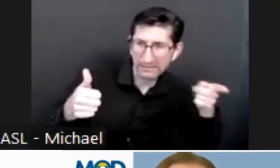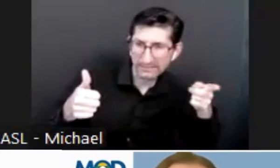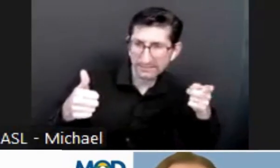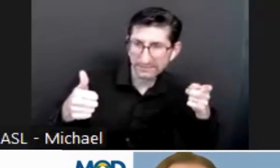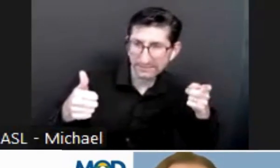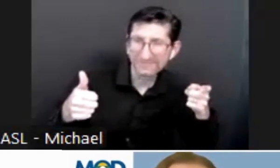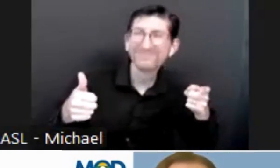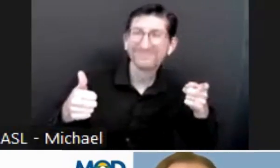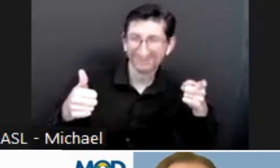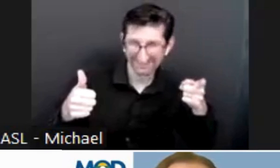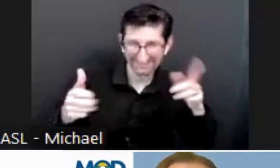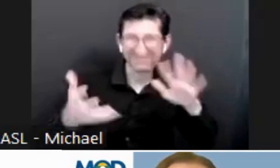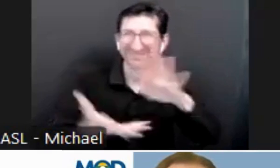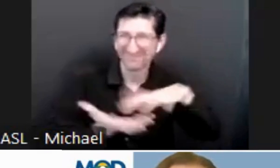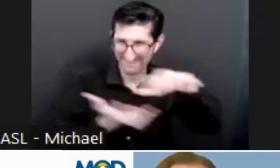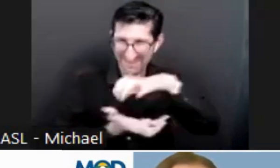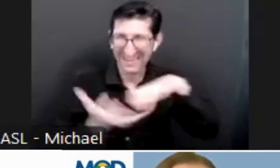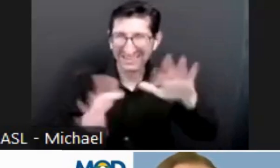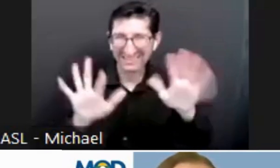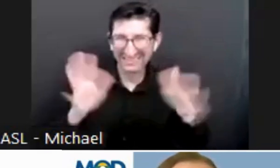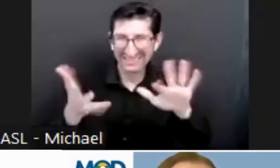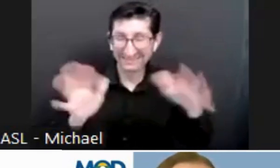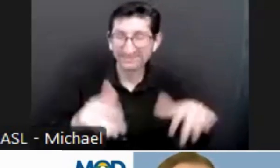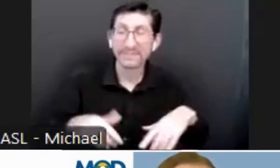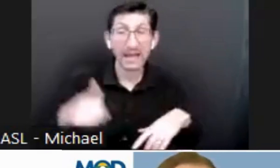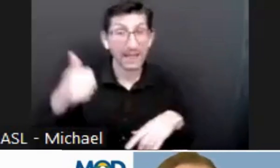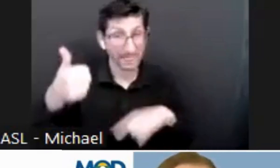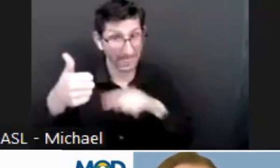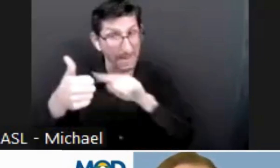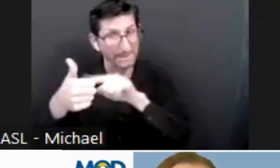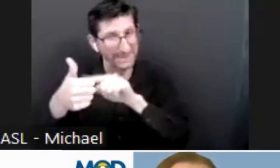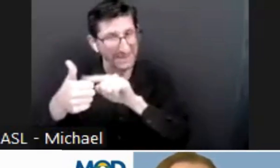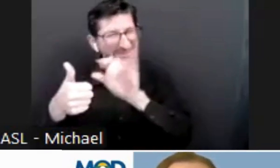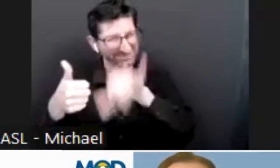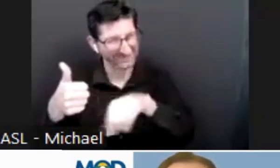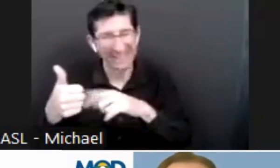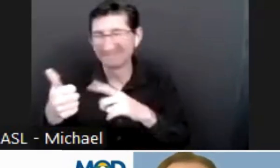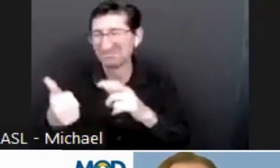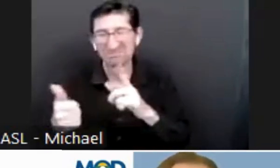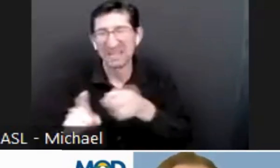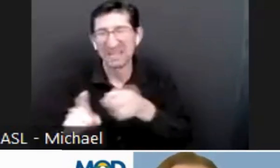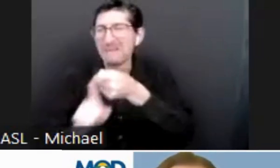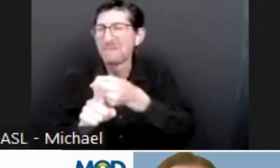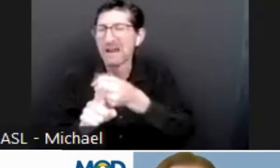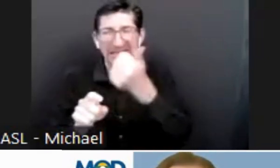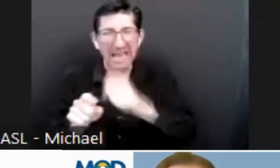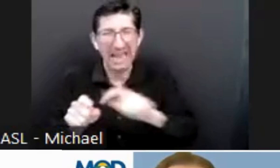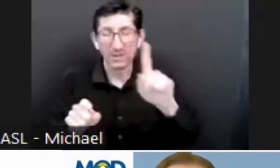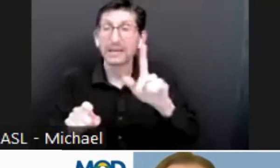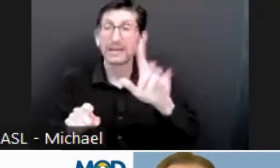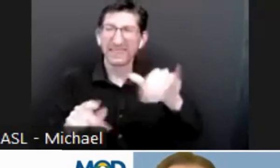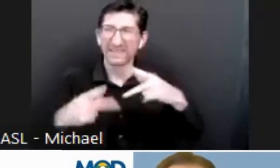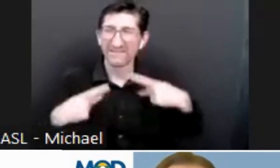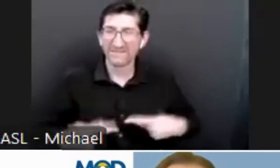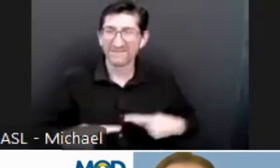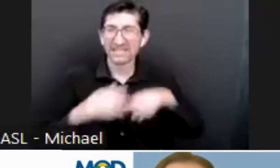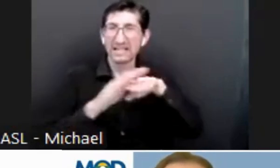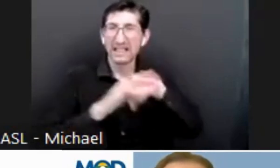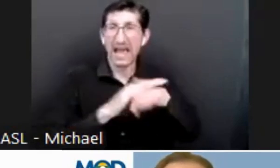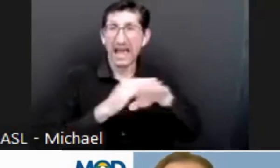Yeah, big mix here, but the thumbs up do have it on this one. So physical access codes